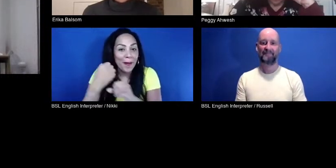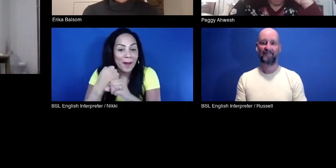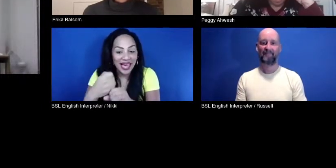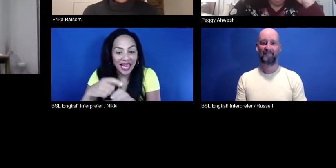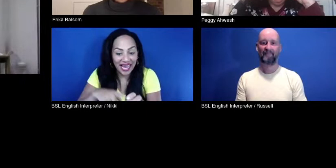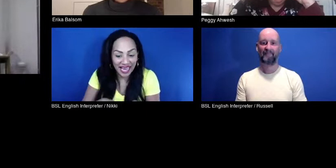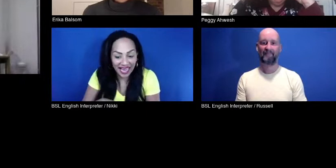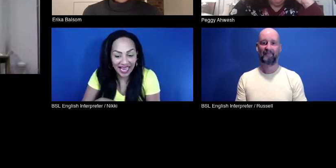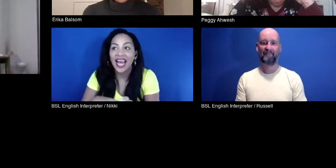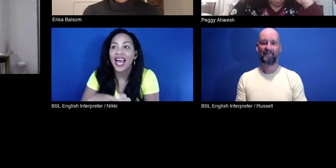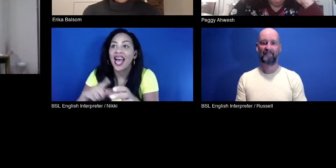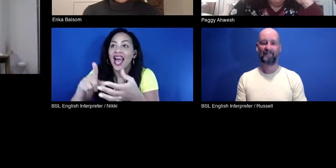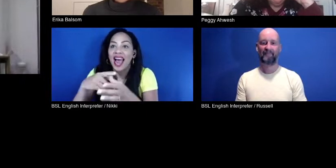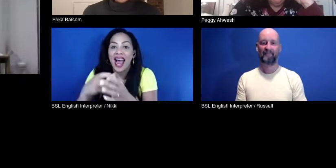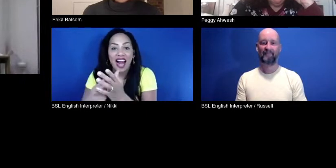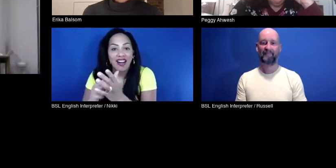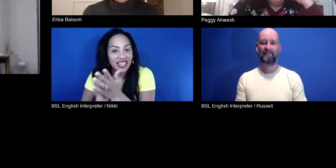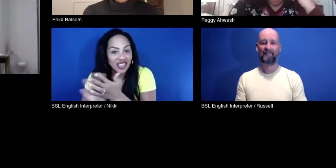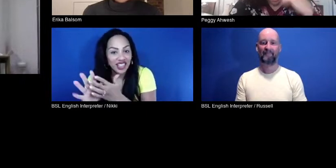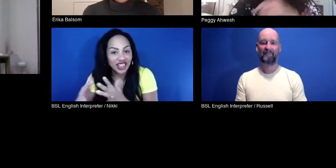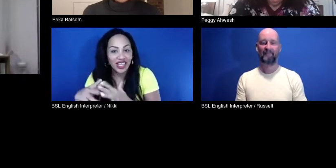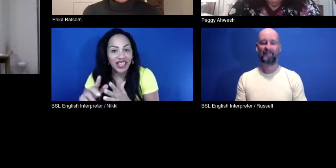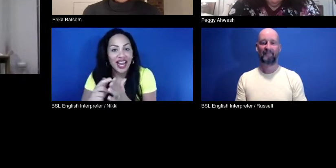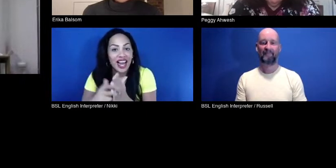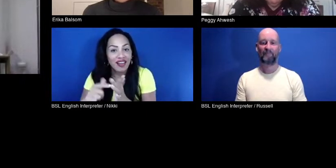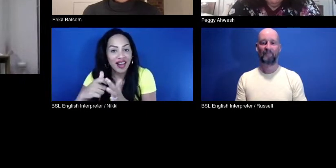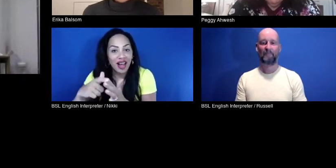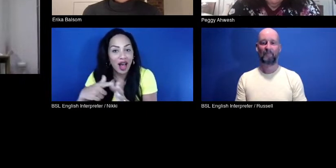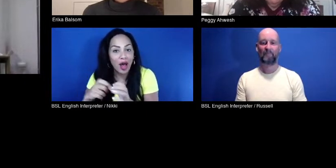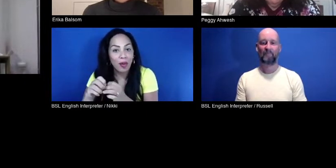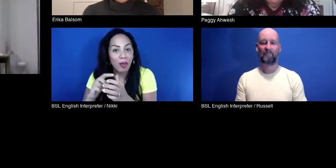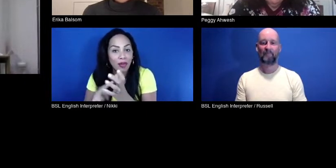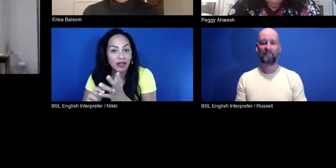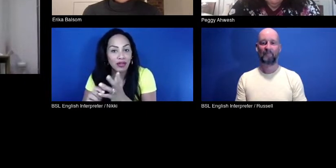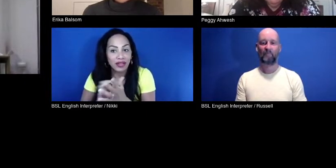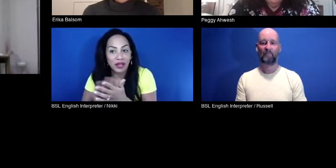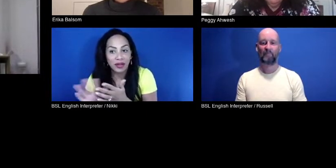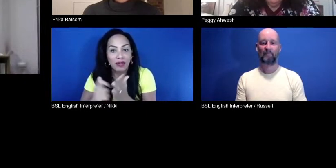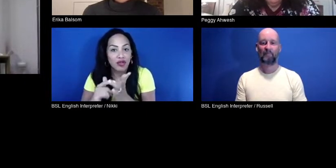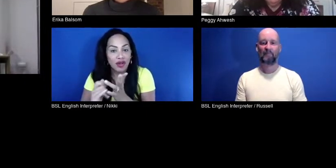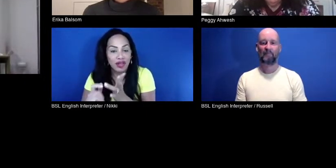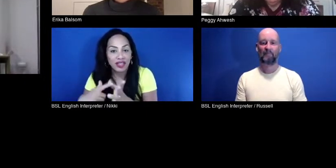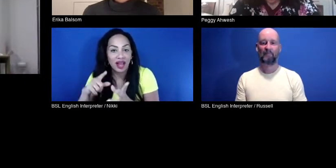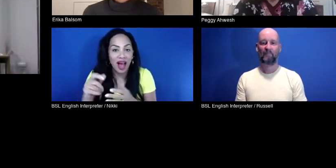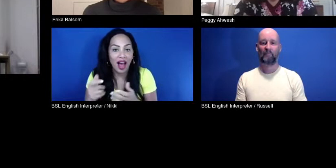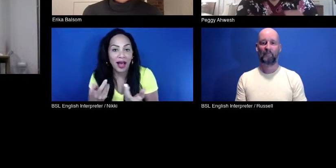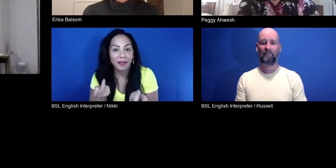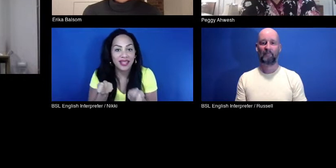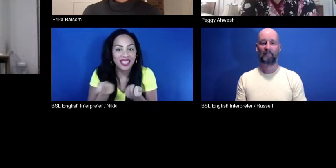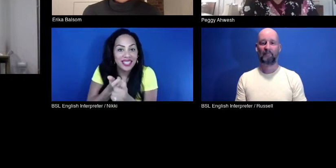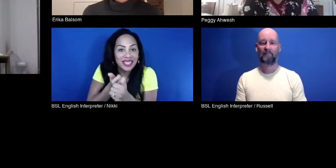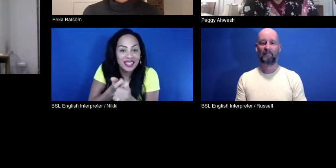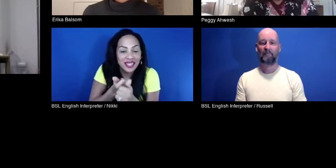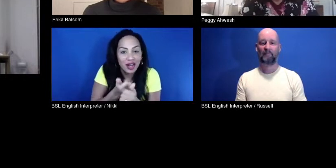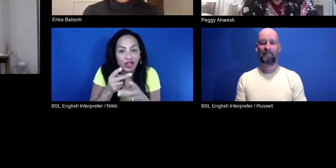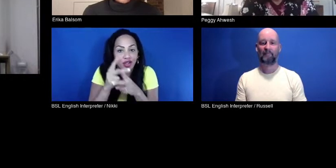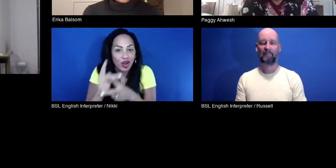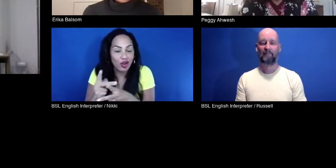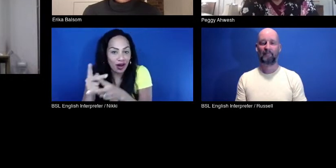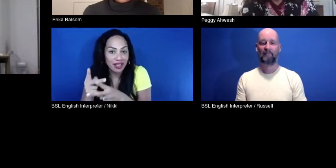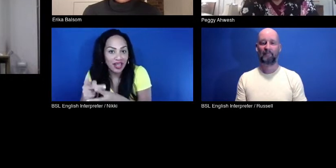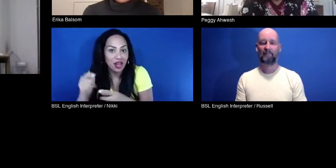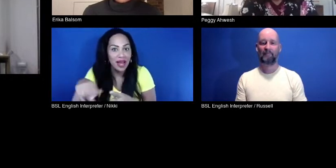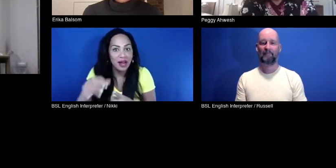Balsom. My name is Rosa, and I'm Assistant Curator for Exhibitions and Public Programs at Spike Island, and I'm super happy to